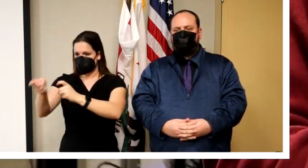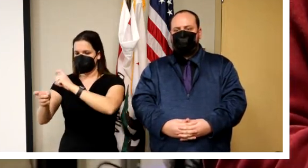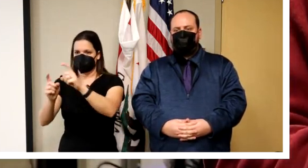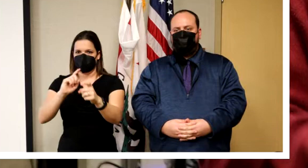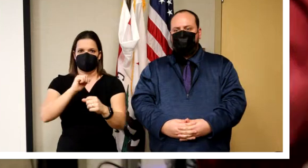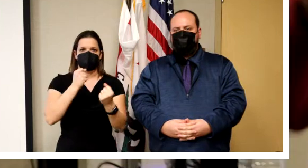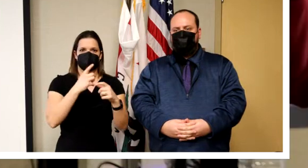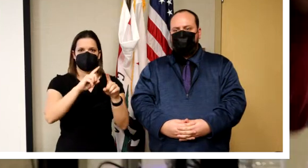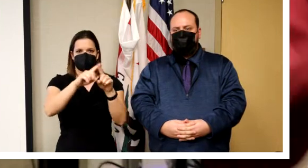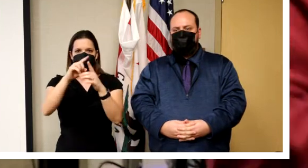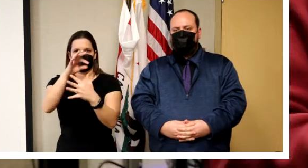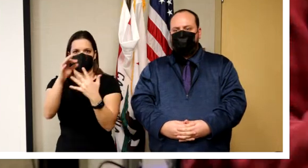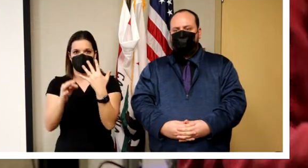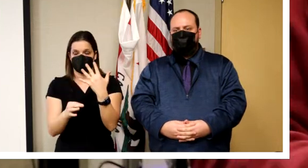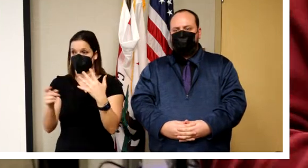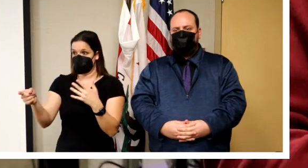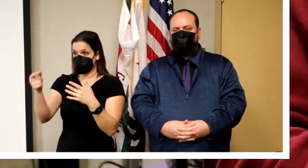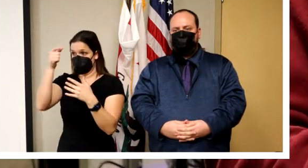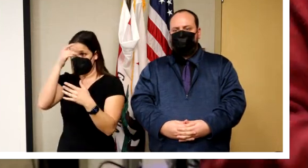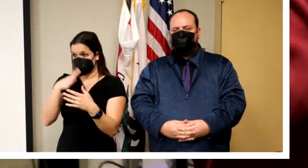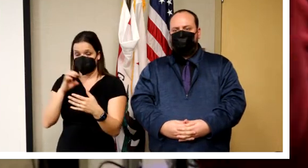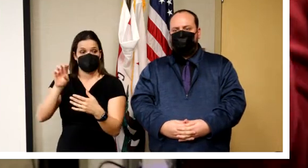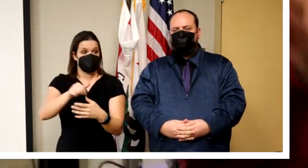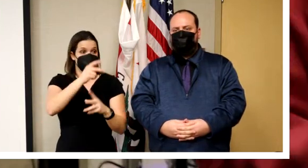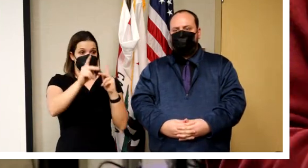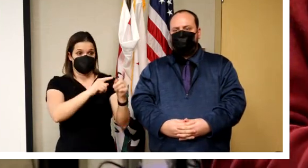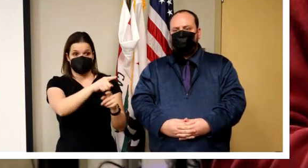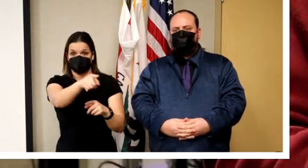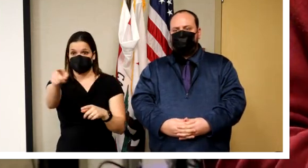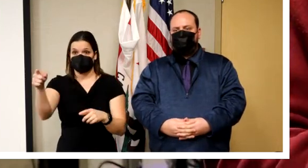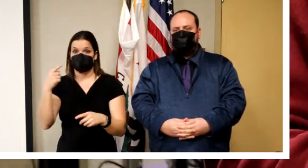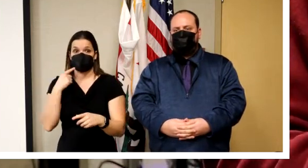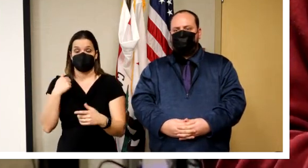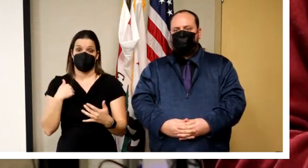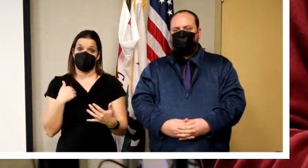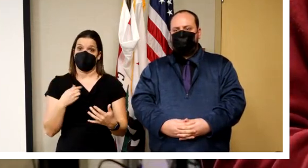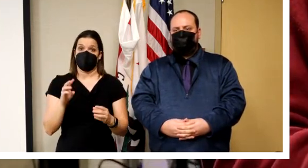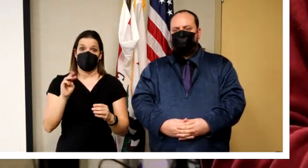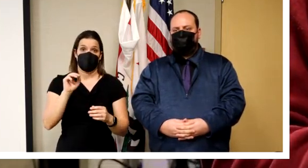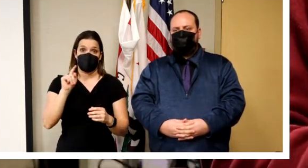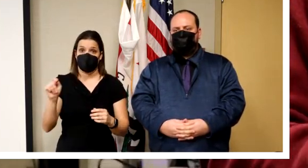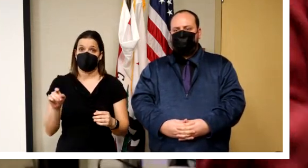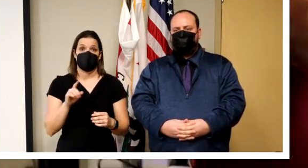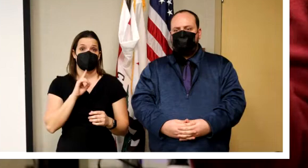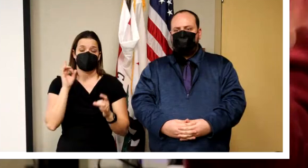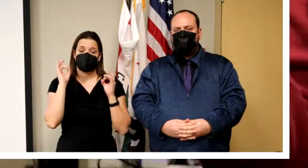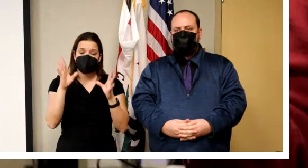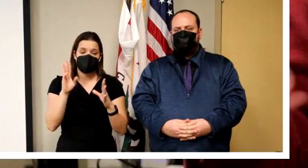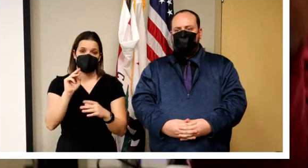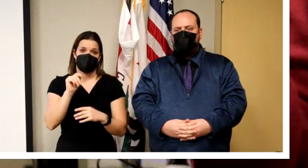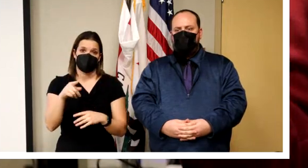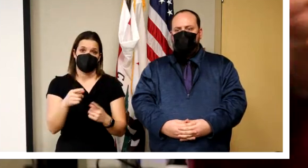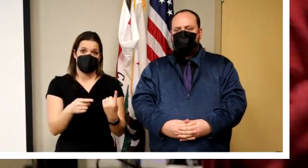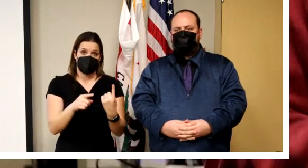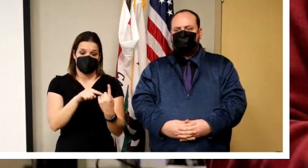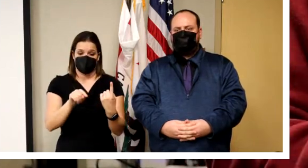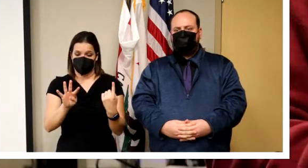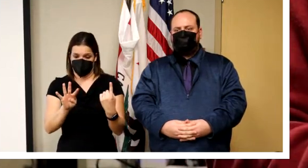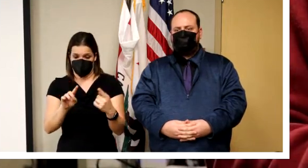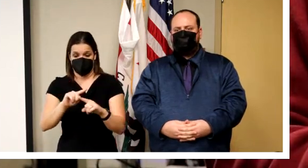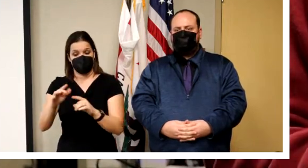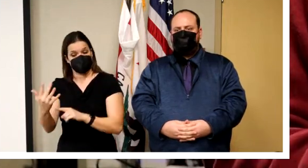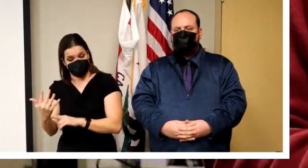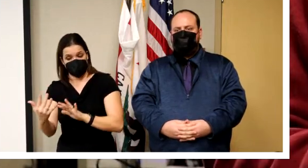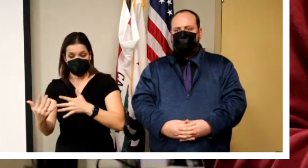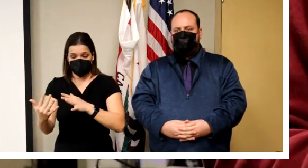points. And so this gentleman or other people may say, well, Matt, I really hate maps 1 through 4, but we can work with 5 and let's make some amendments to